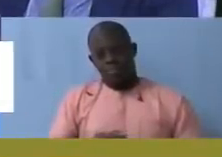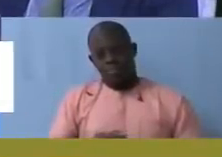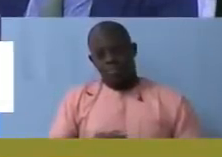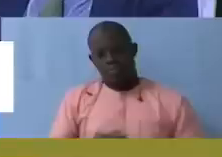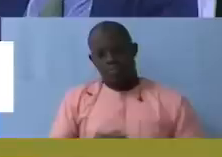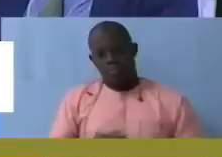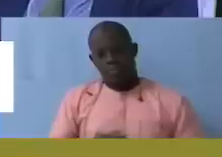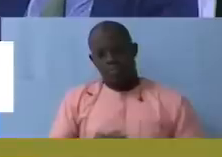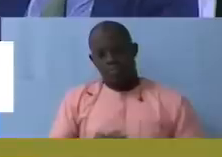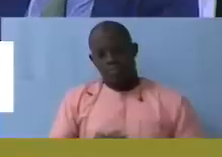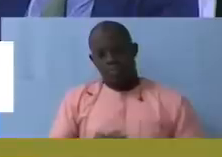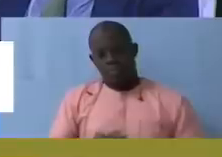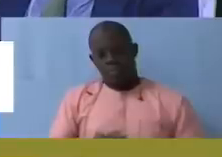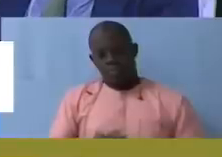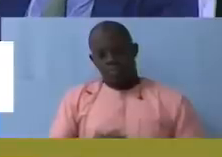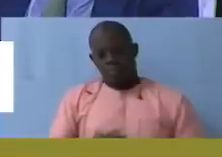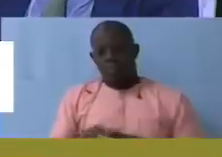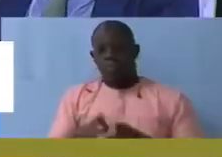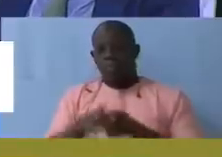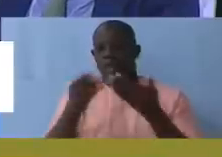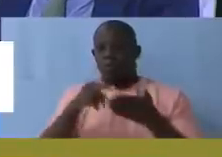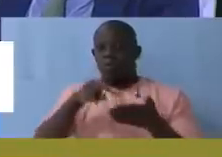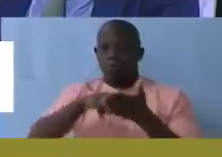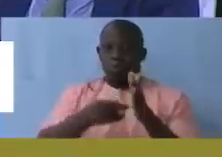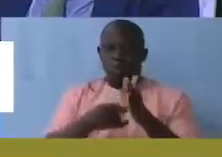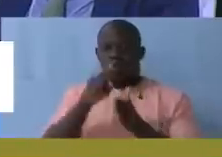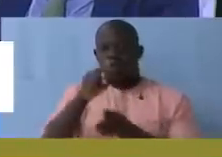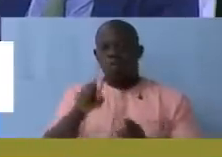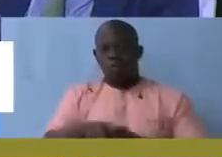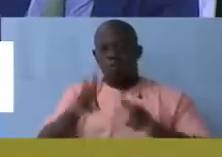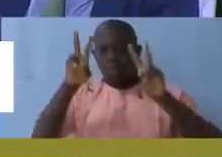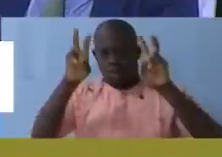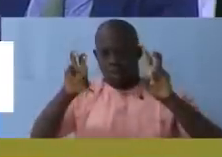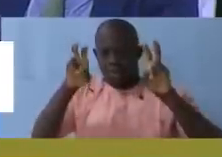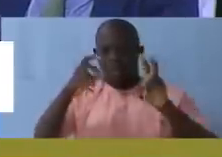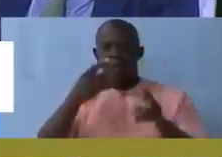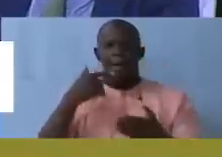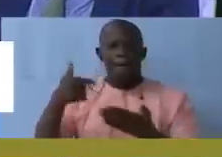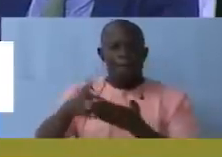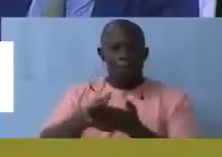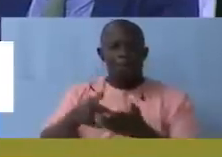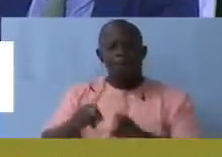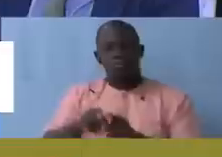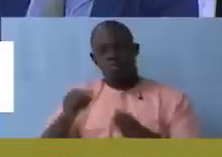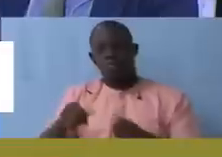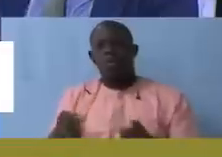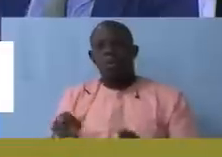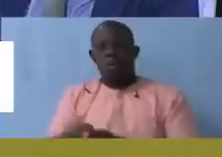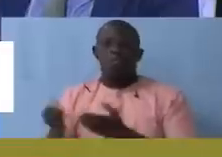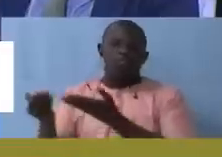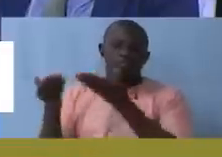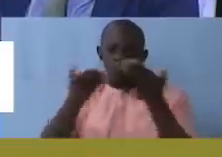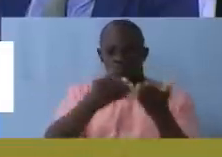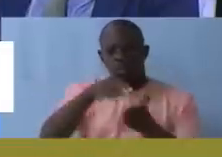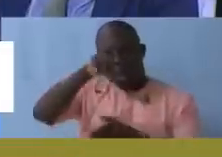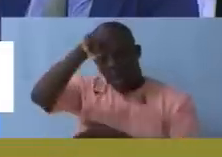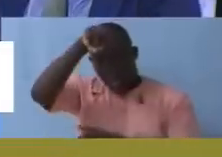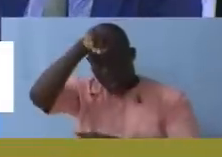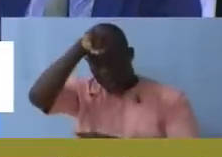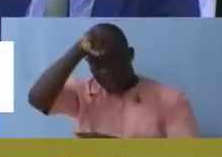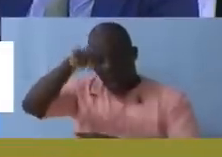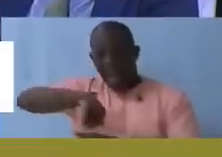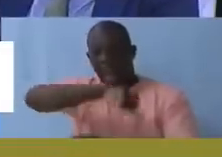you took tests or samples to Egypt and also to